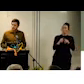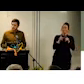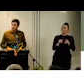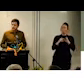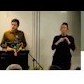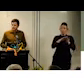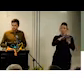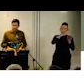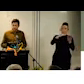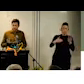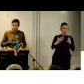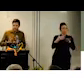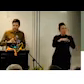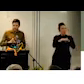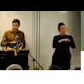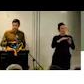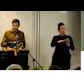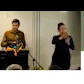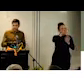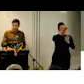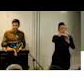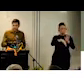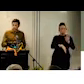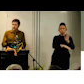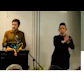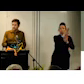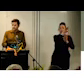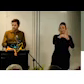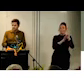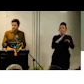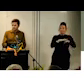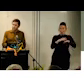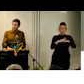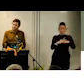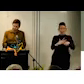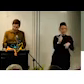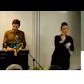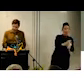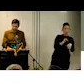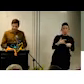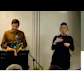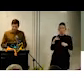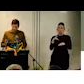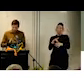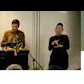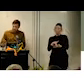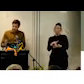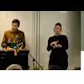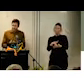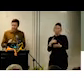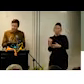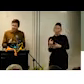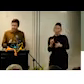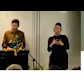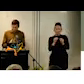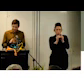slow oscillations time these faster or medium frequency spindles And then if you zoom in